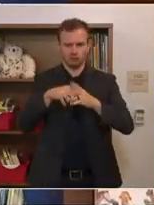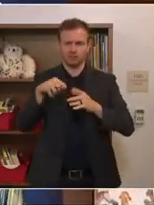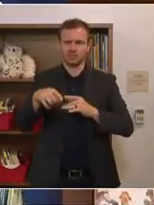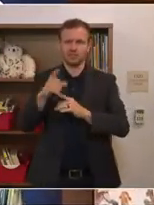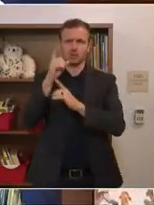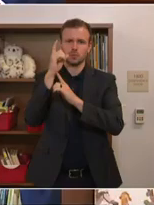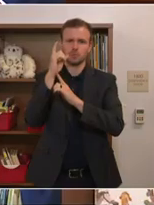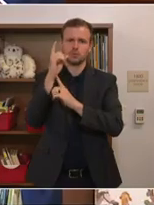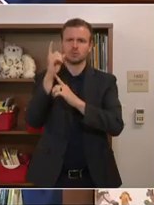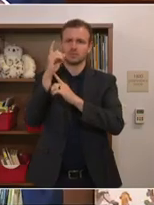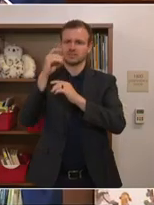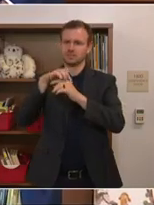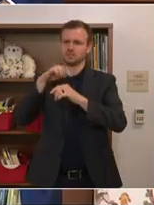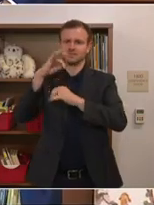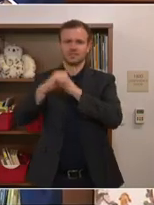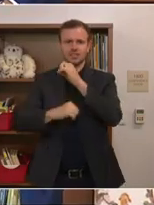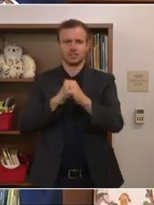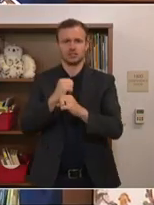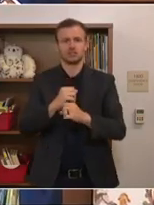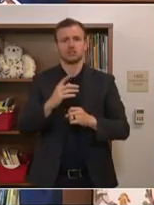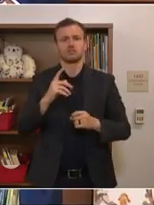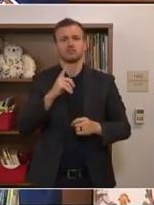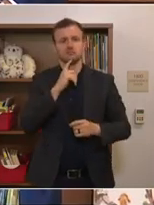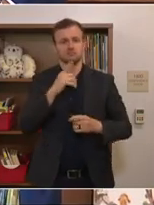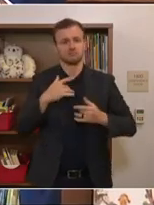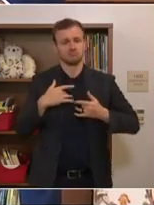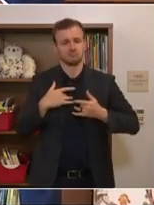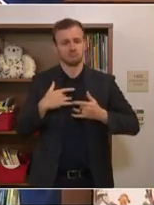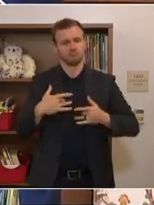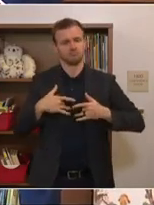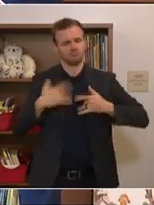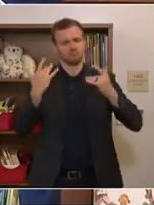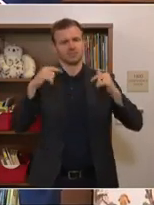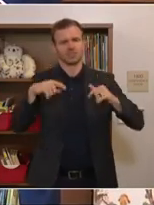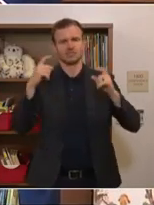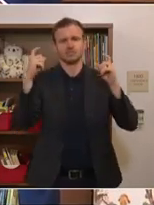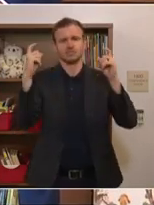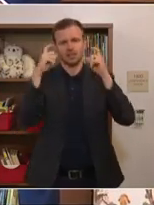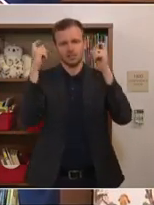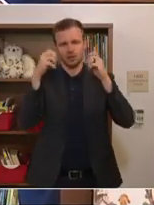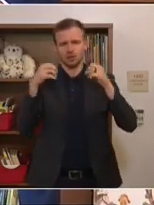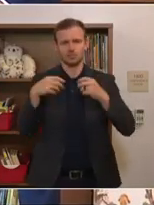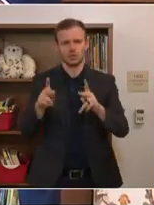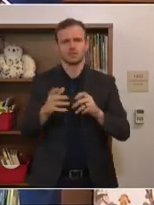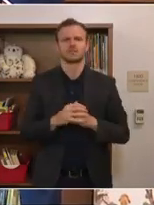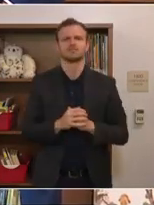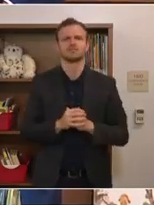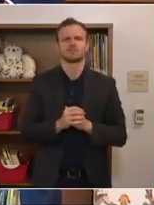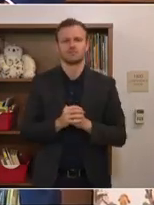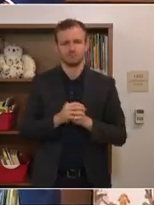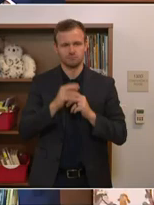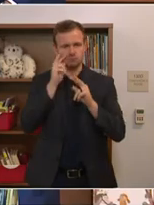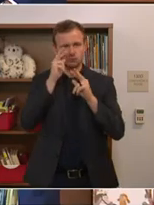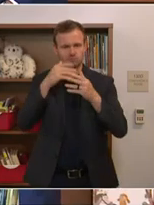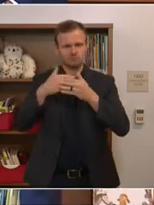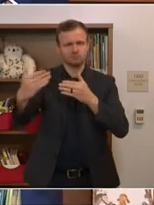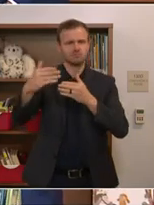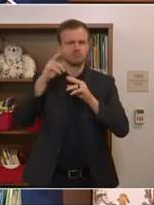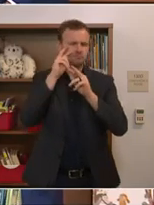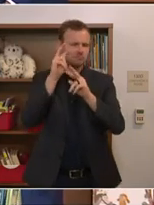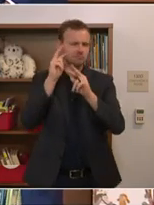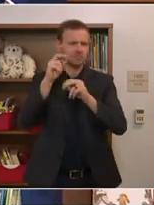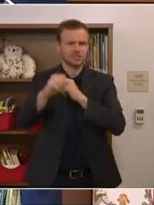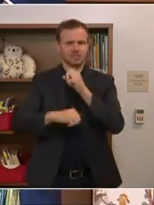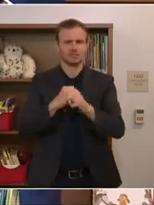really thrilled that this is an opportunity to celebrate amazing things to come and a great start to the school year. And we think